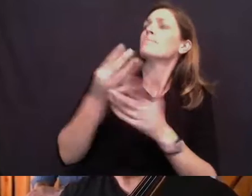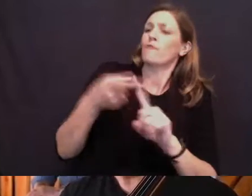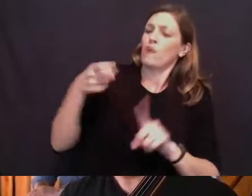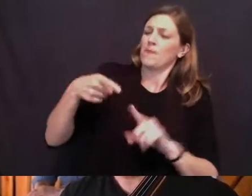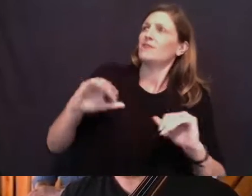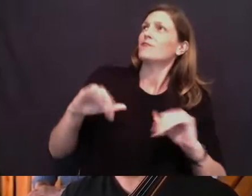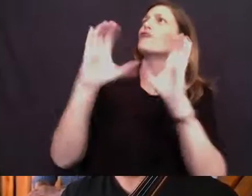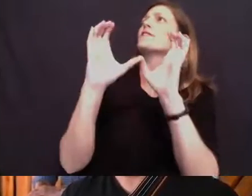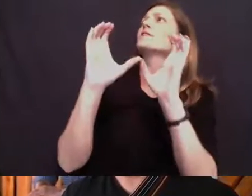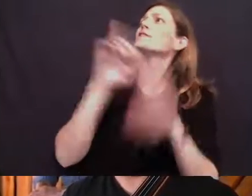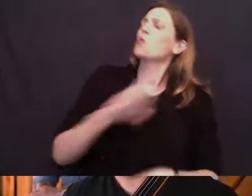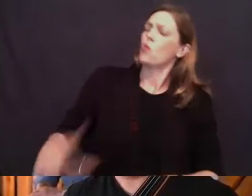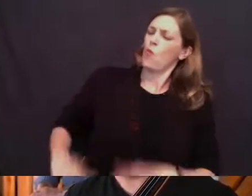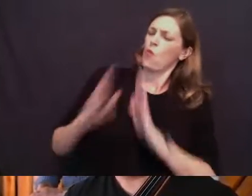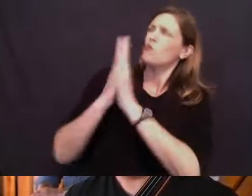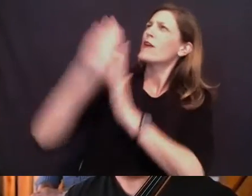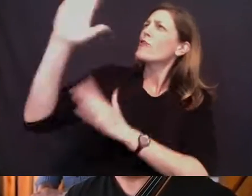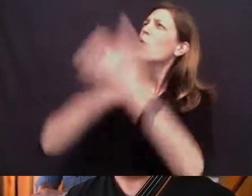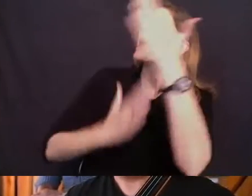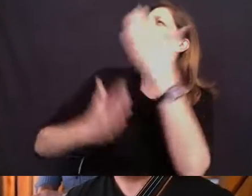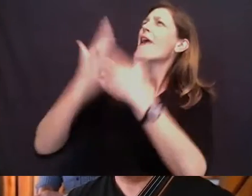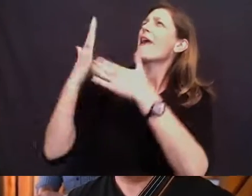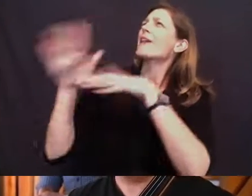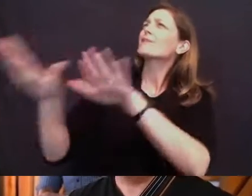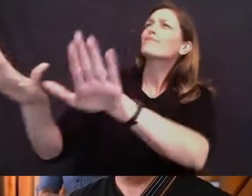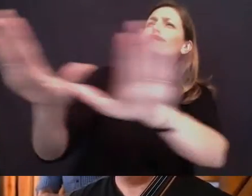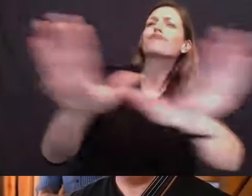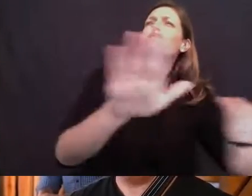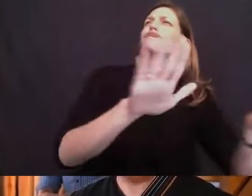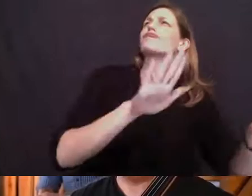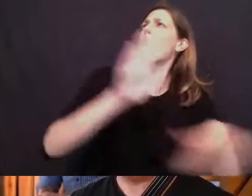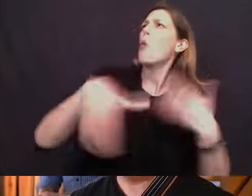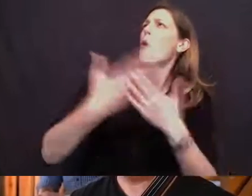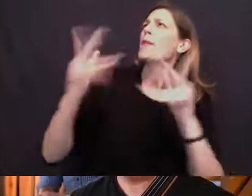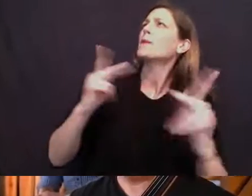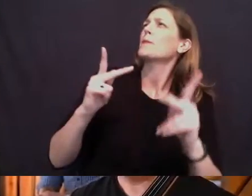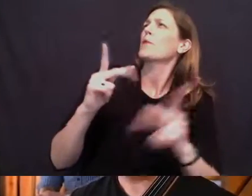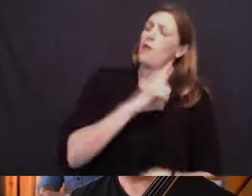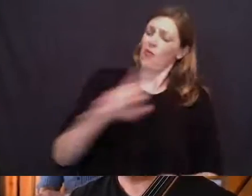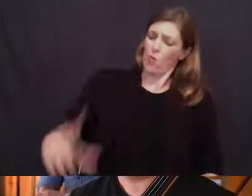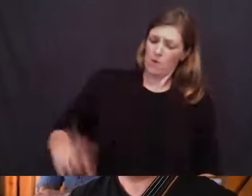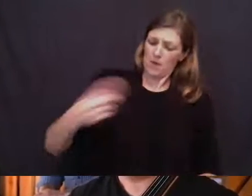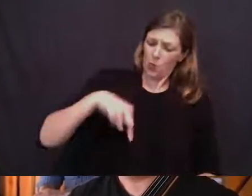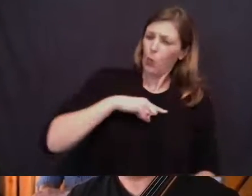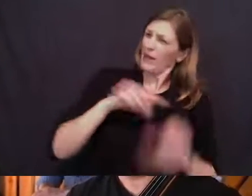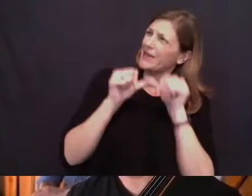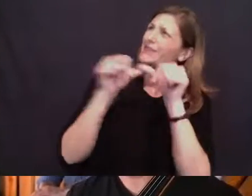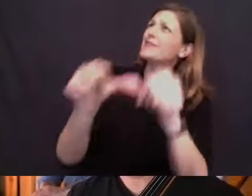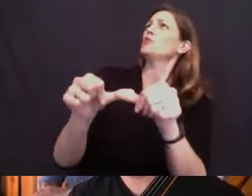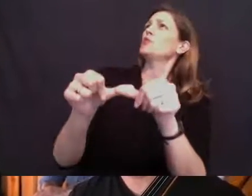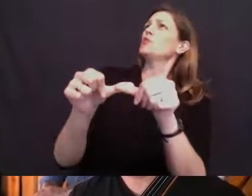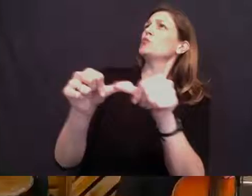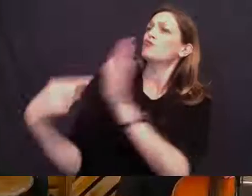crisis, Lord. Pray that your hand is all over the people here, Lord, and also may we continue to be the church to those around